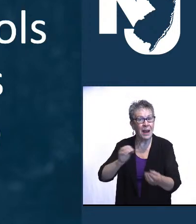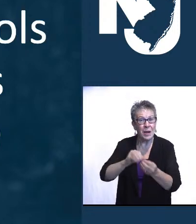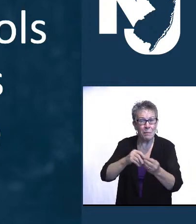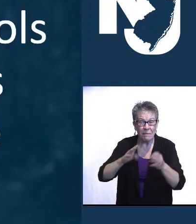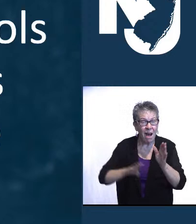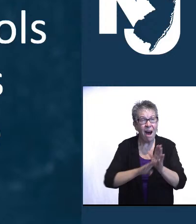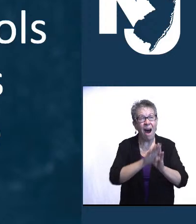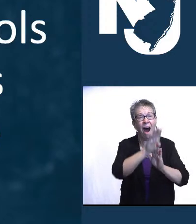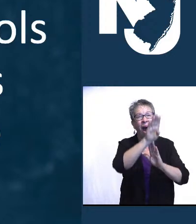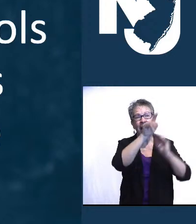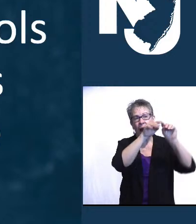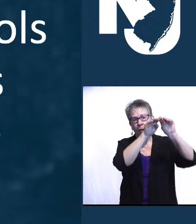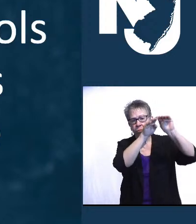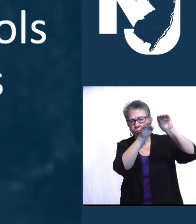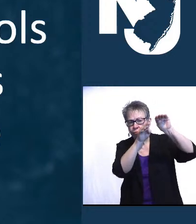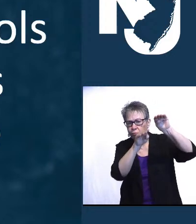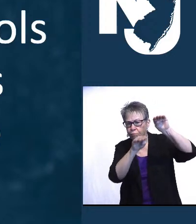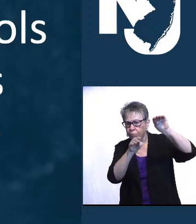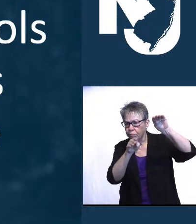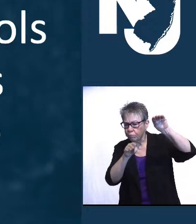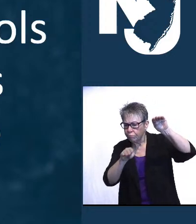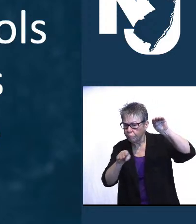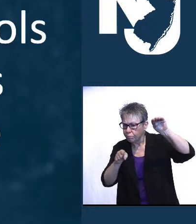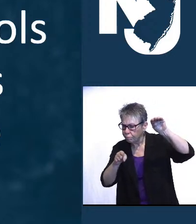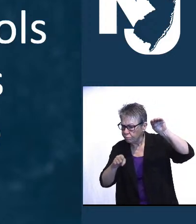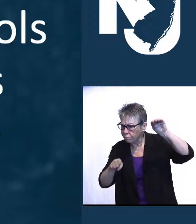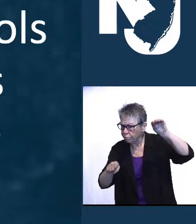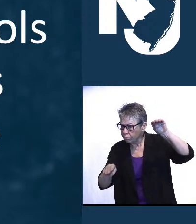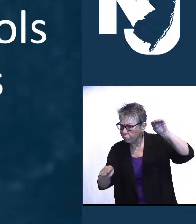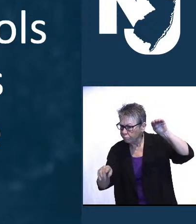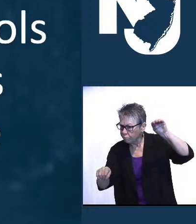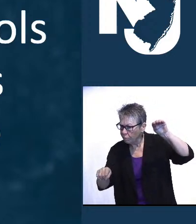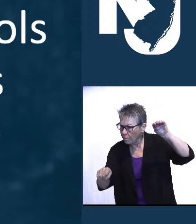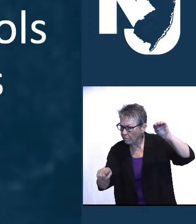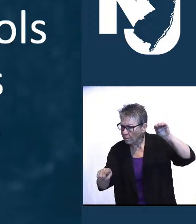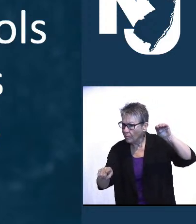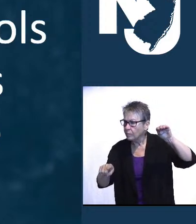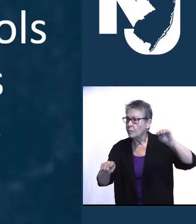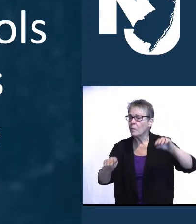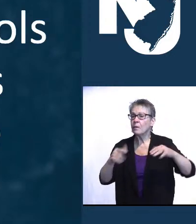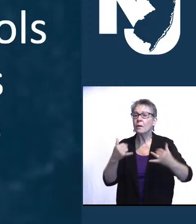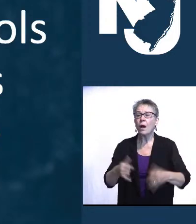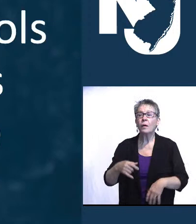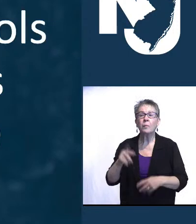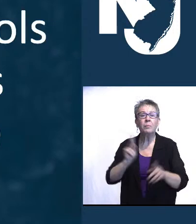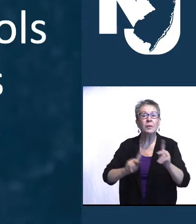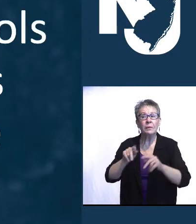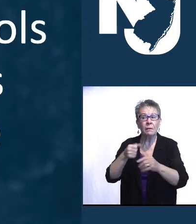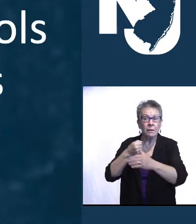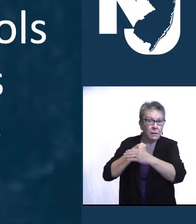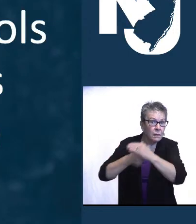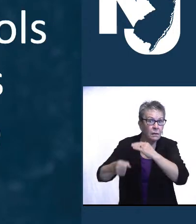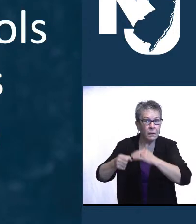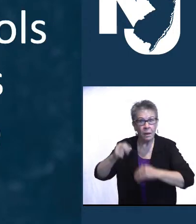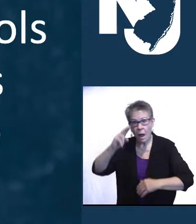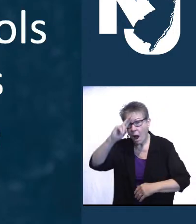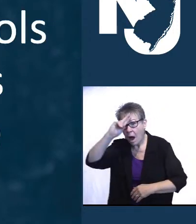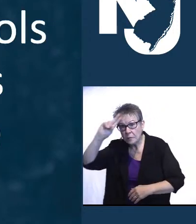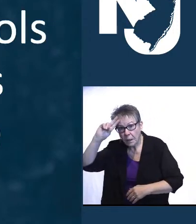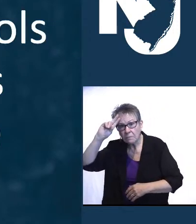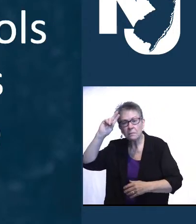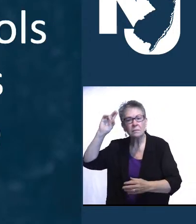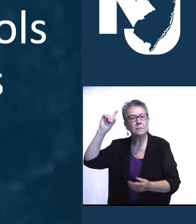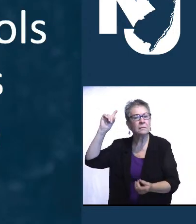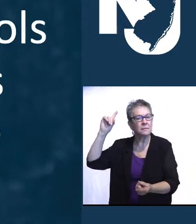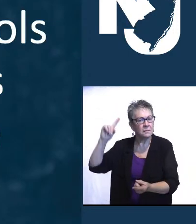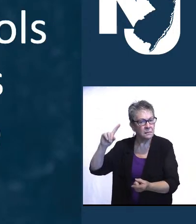growth in vaccinations and the expectation that the vaccines will be made available to children under the age of 5 in early